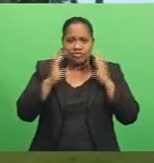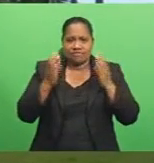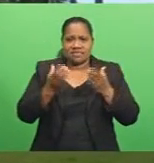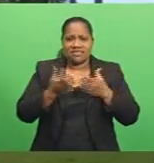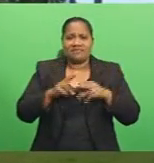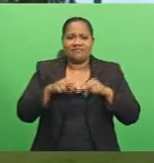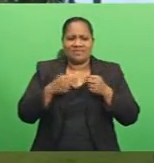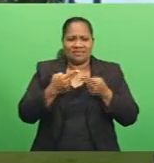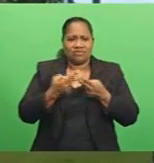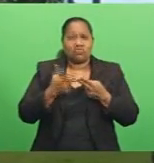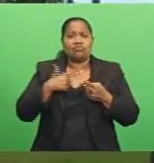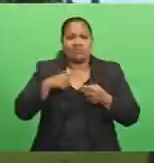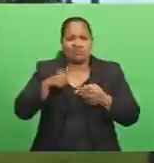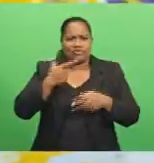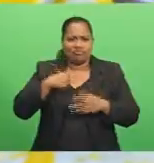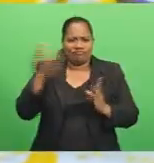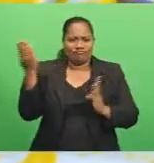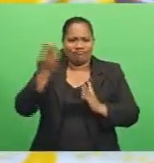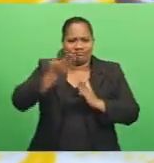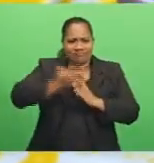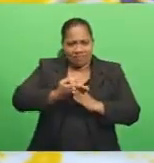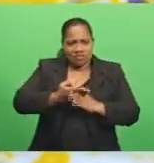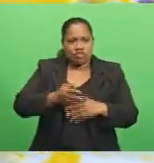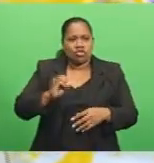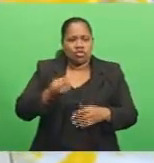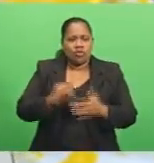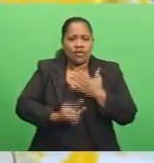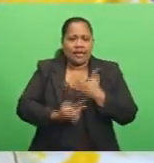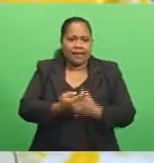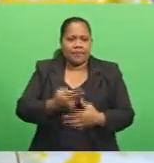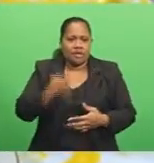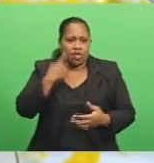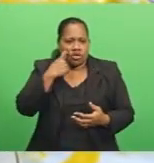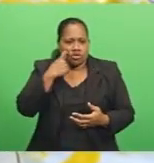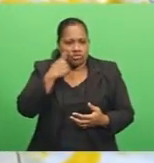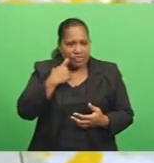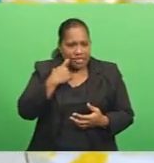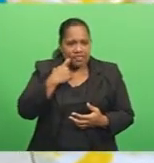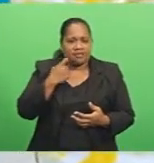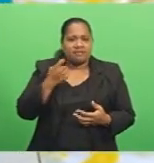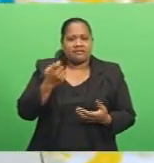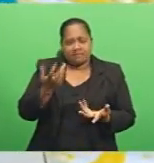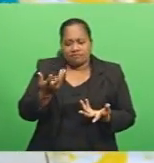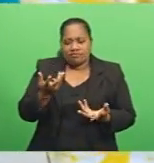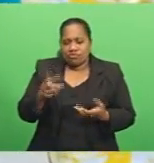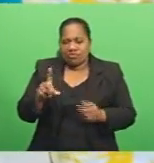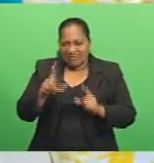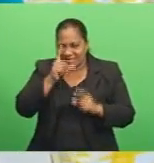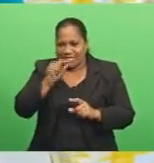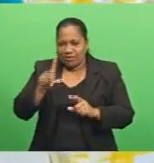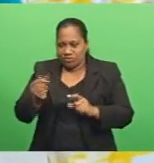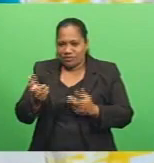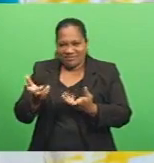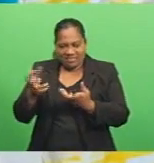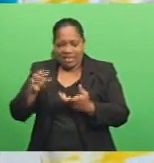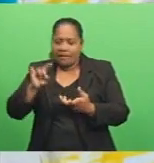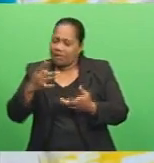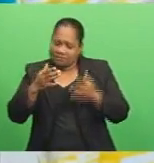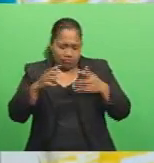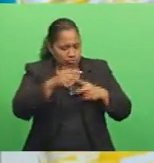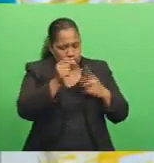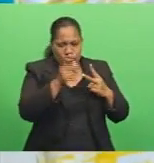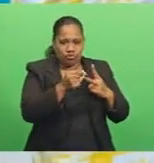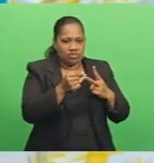border restrictions. He initially tried his hands at catering, but chose fabric designing to sustain him and his